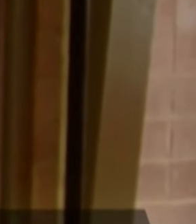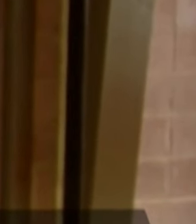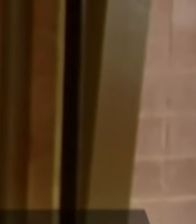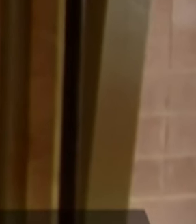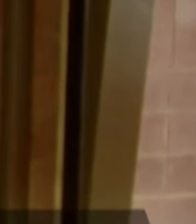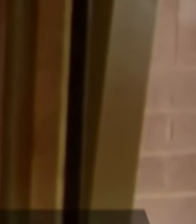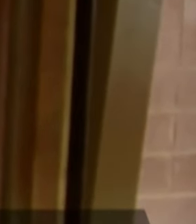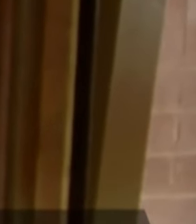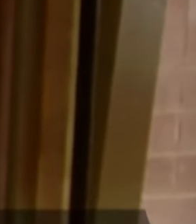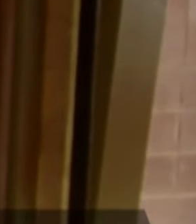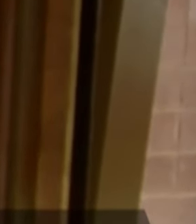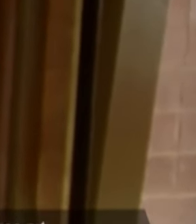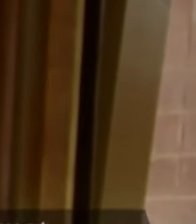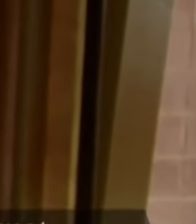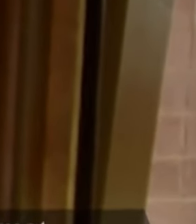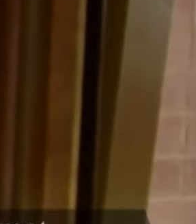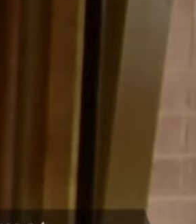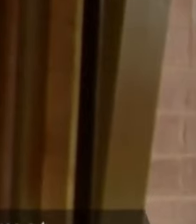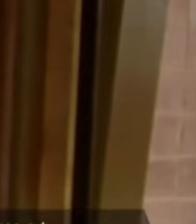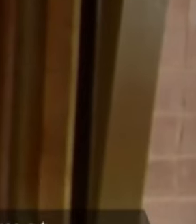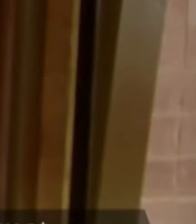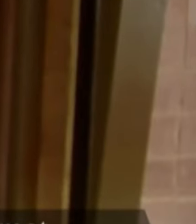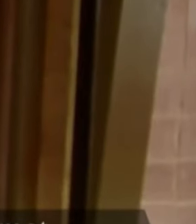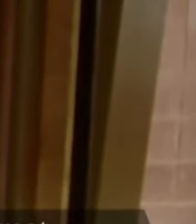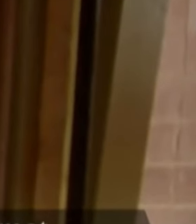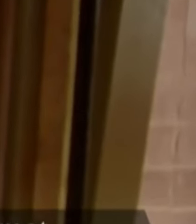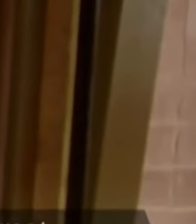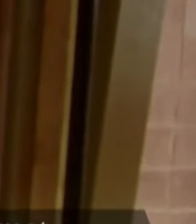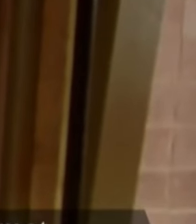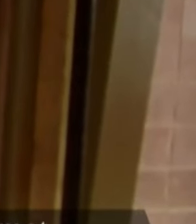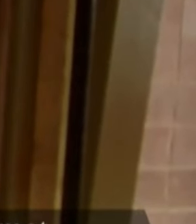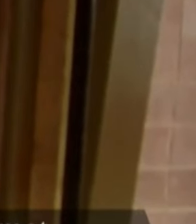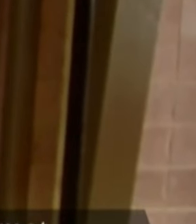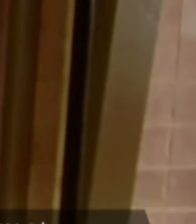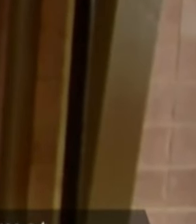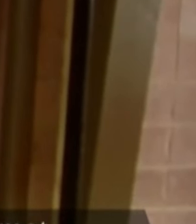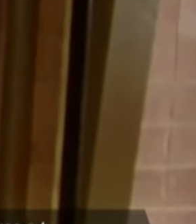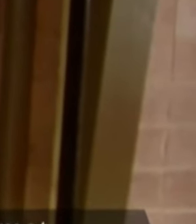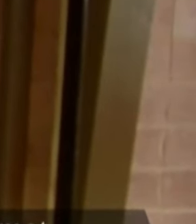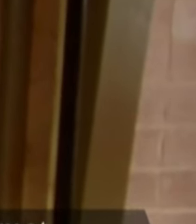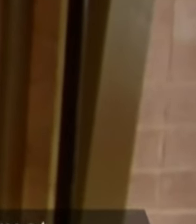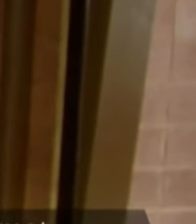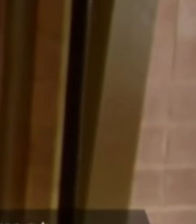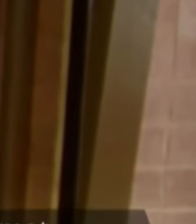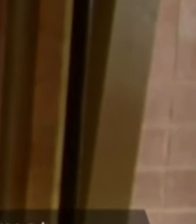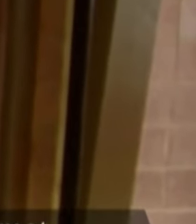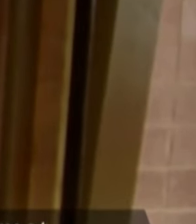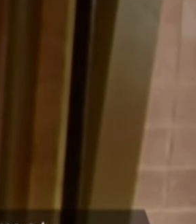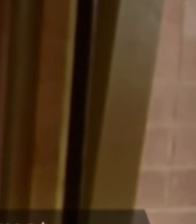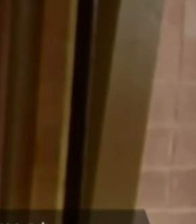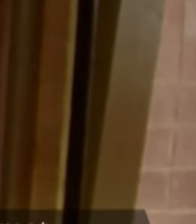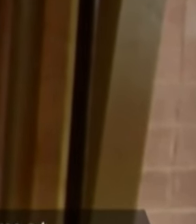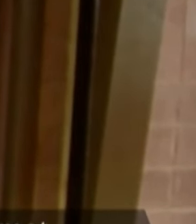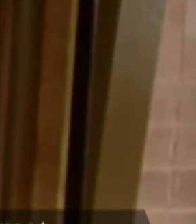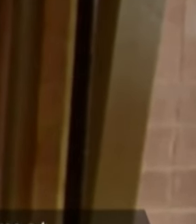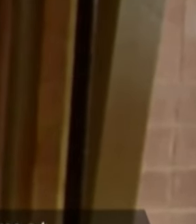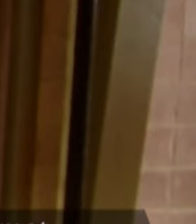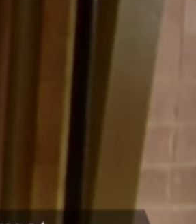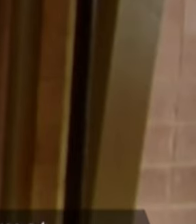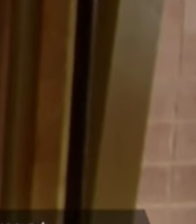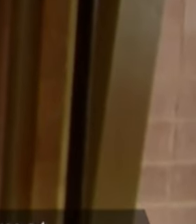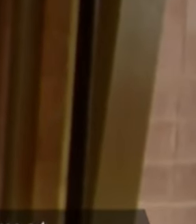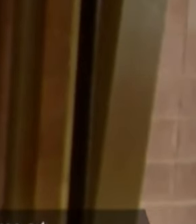so the freedom that we're enjoying today is also part, is the benefit of his contribution and the sacrifices he has